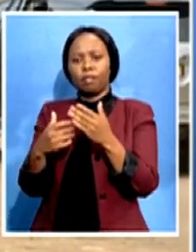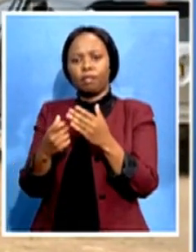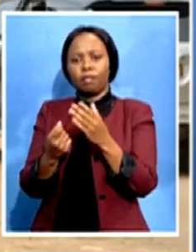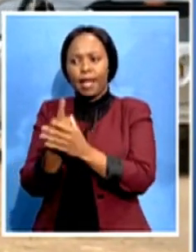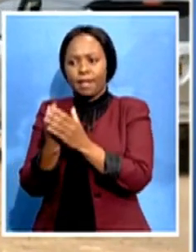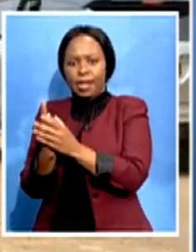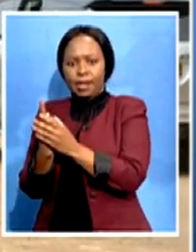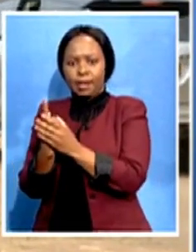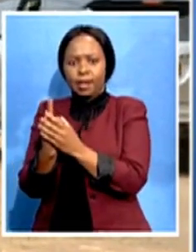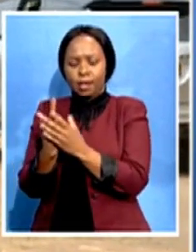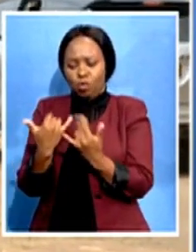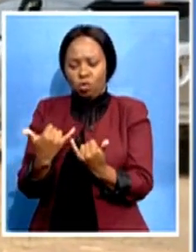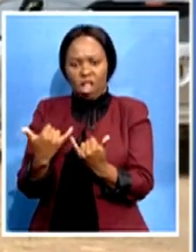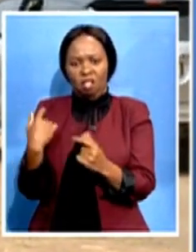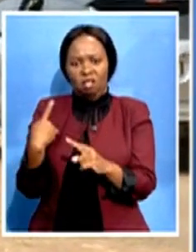that.